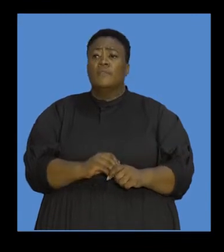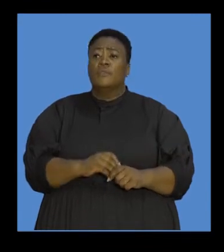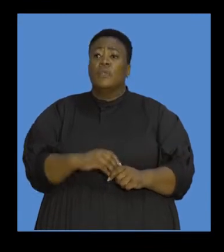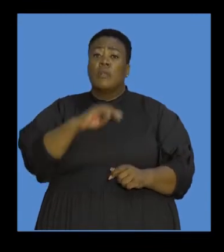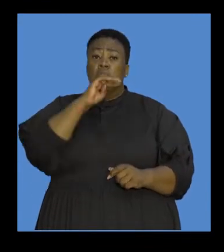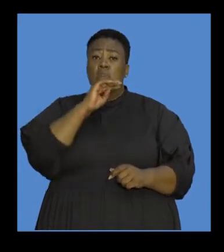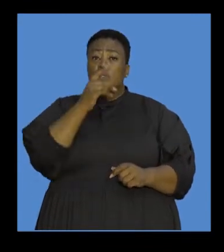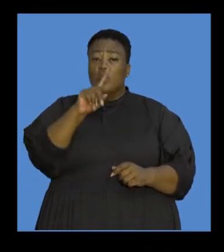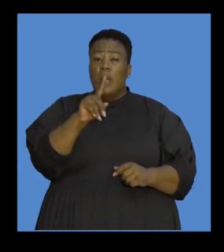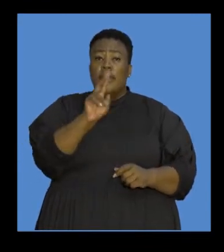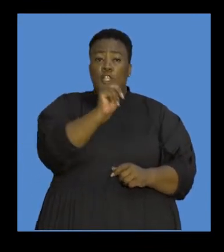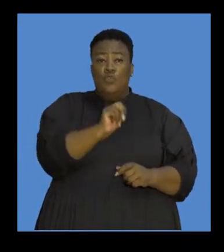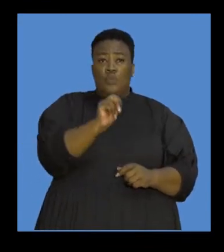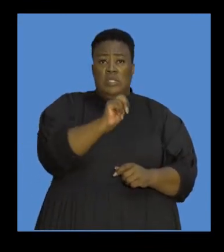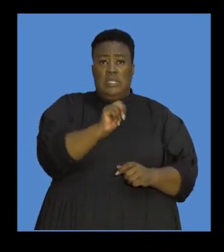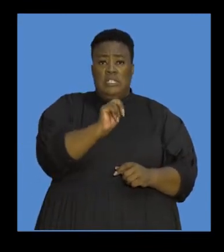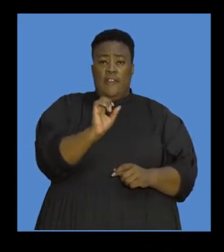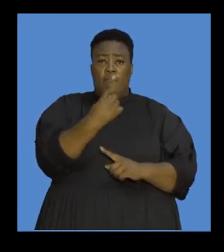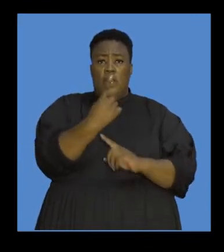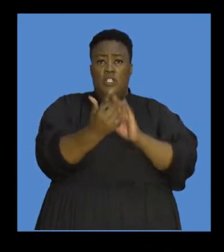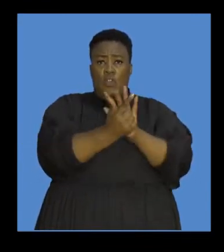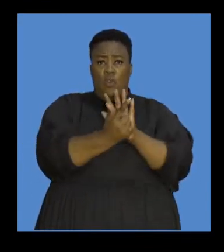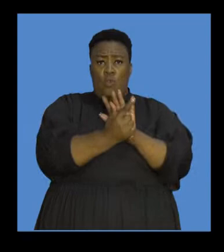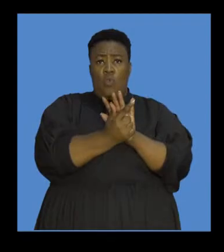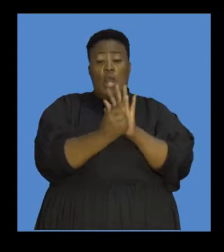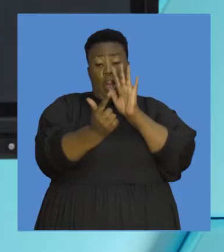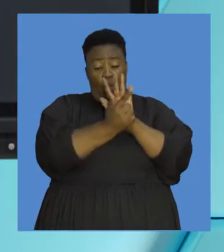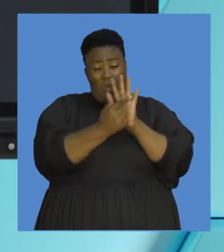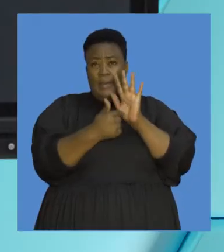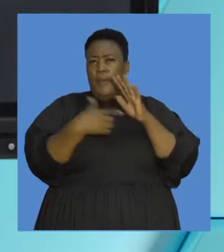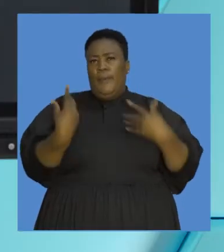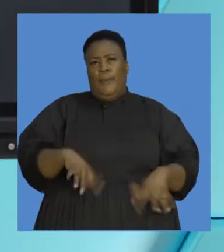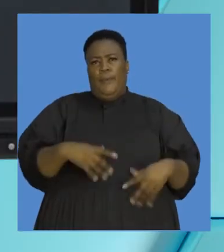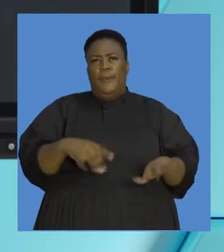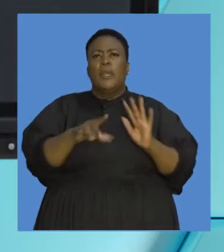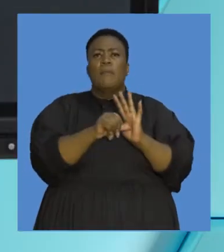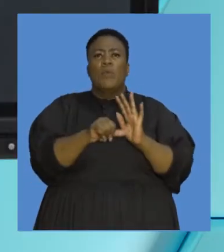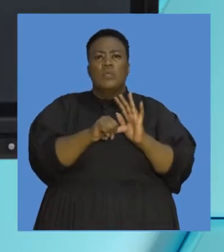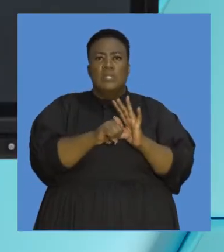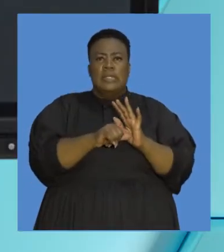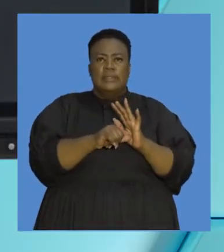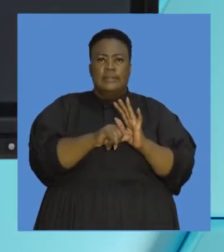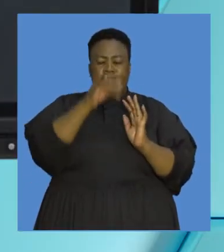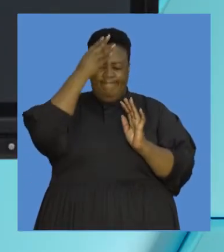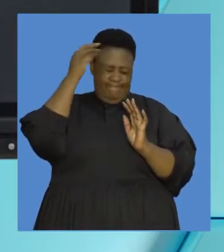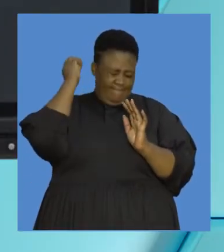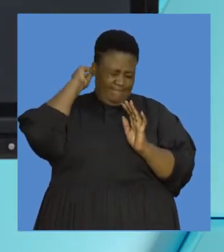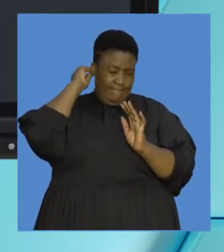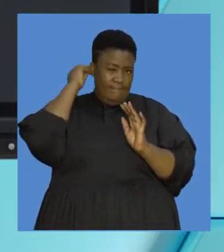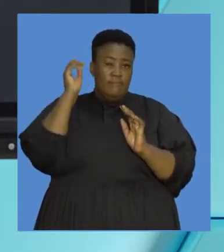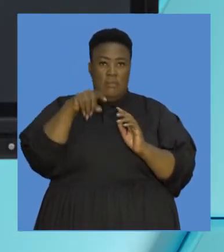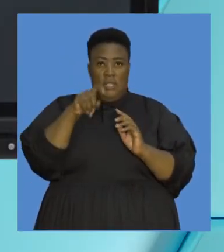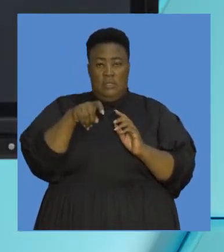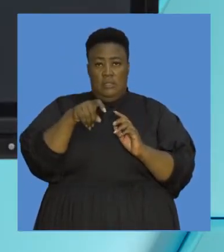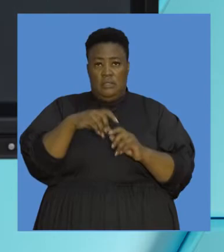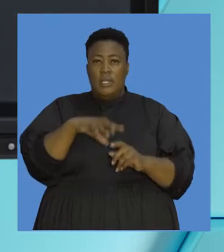That gets us to Newton's first law. Your laws are very important. You have to know them by heart. They are